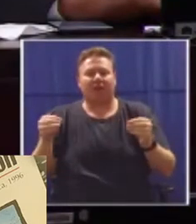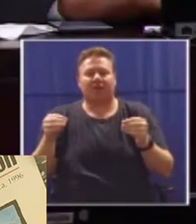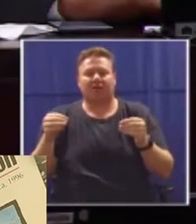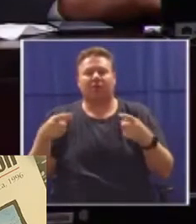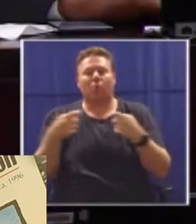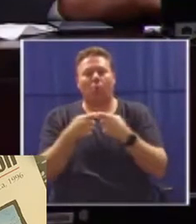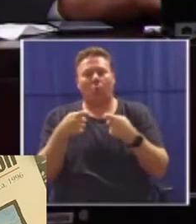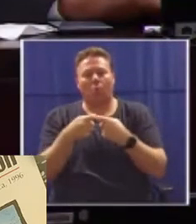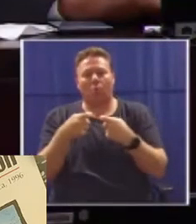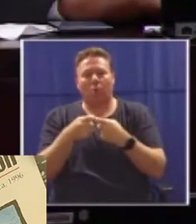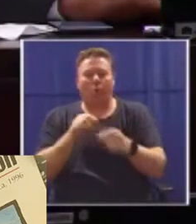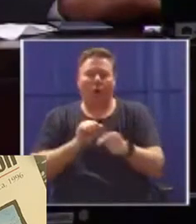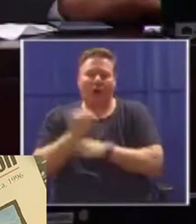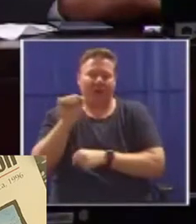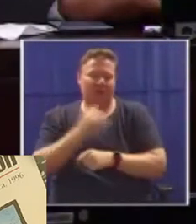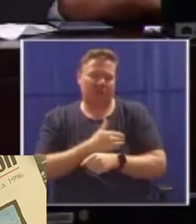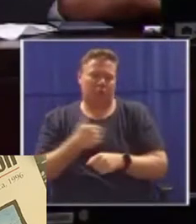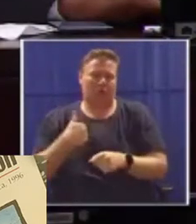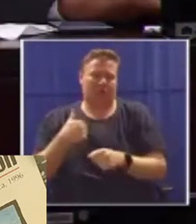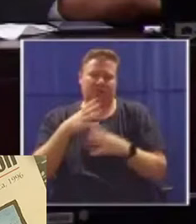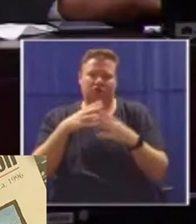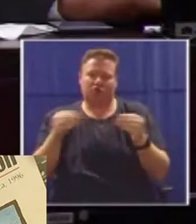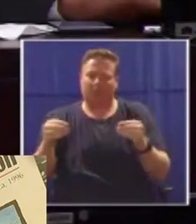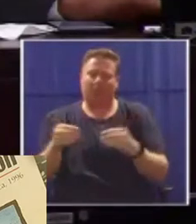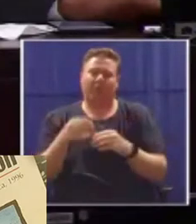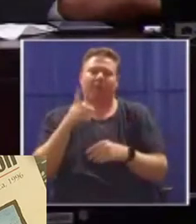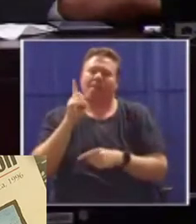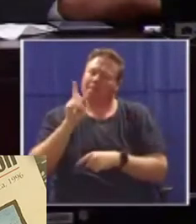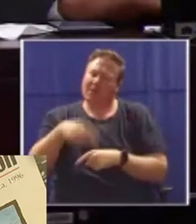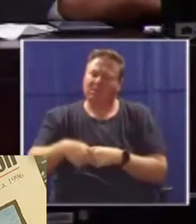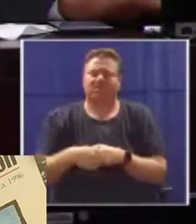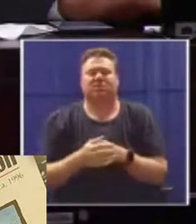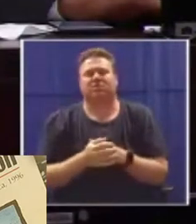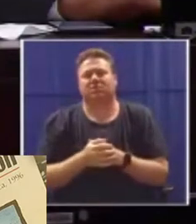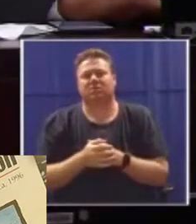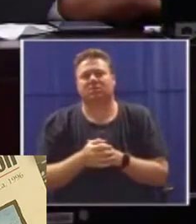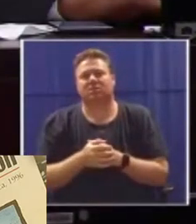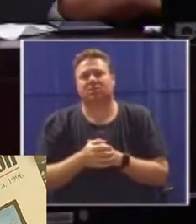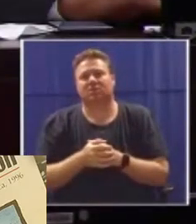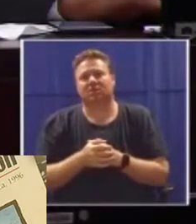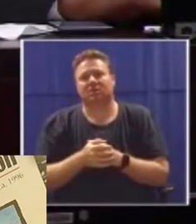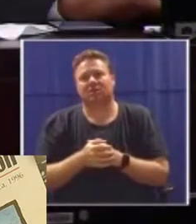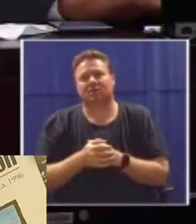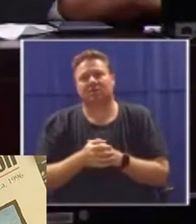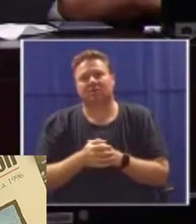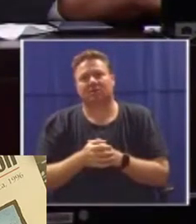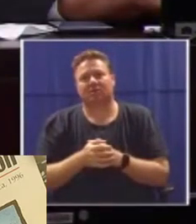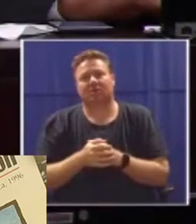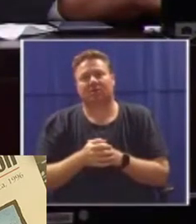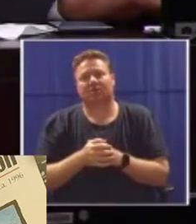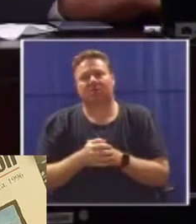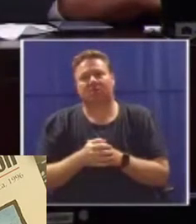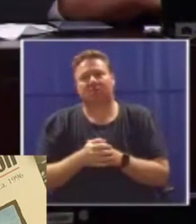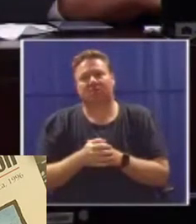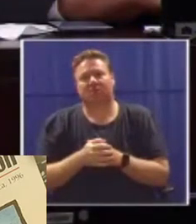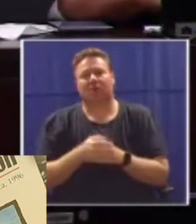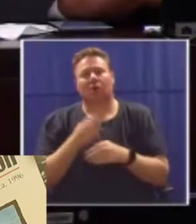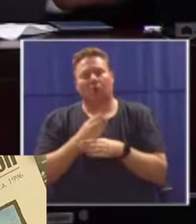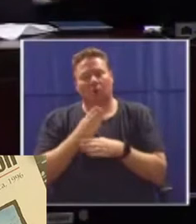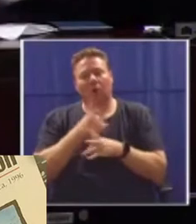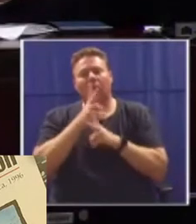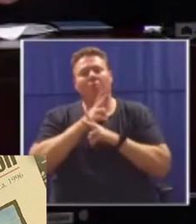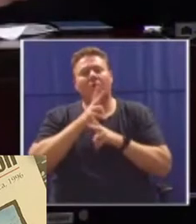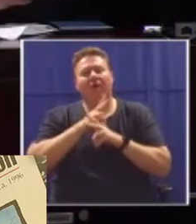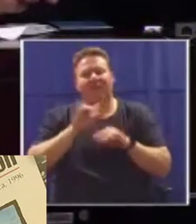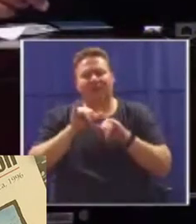war being waged against the women and children of our country by working with the private sector